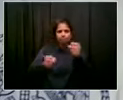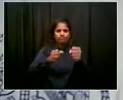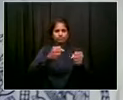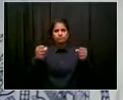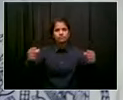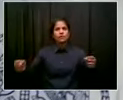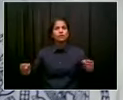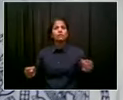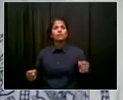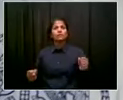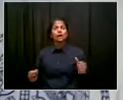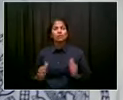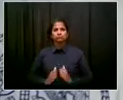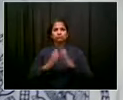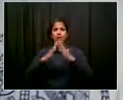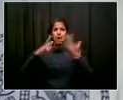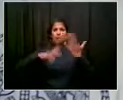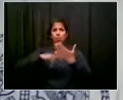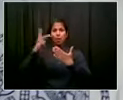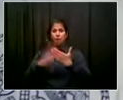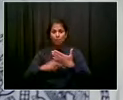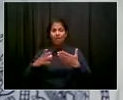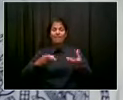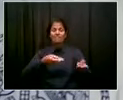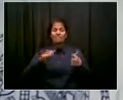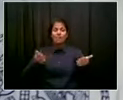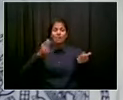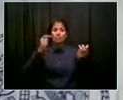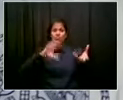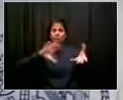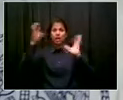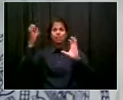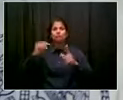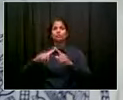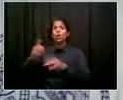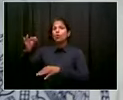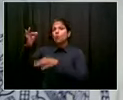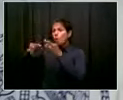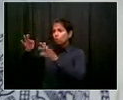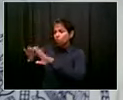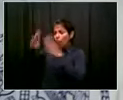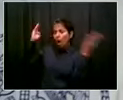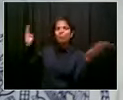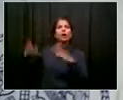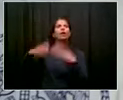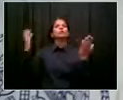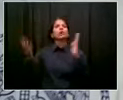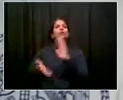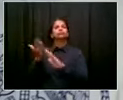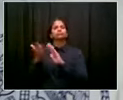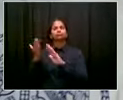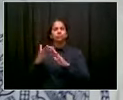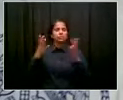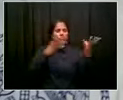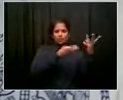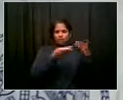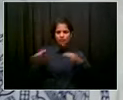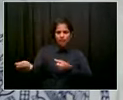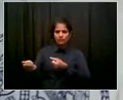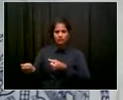combination with gang takedowns which you will be seeing more of coming up we need all of these pieces to turn the tide